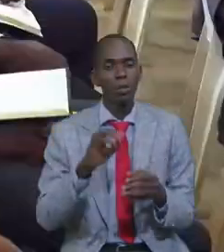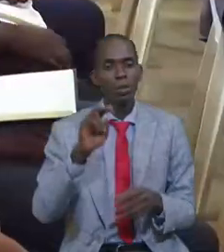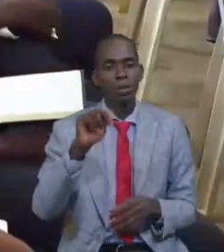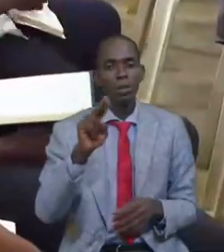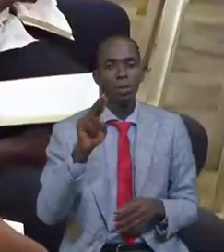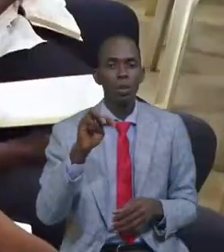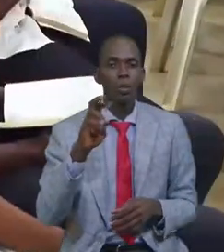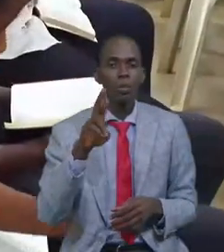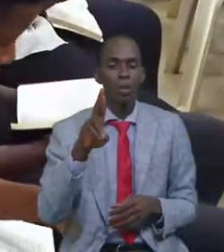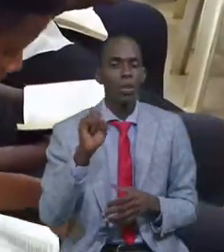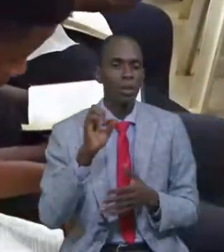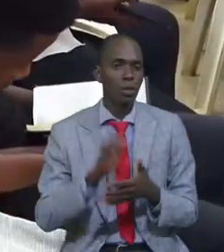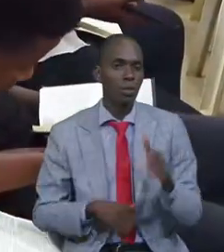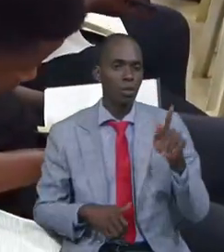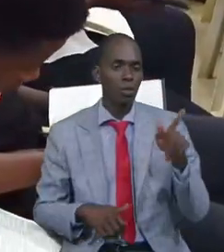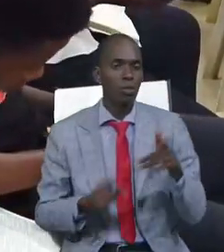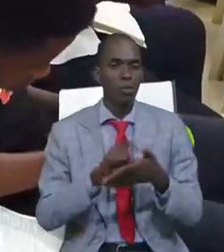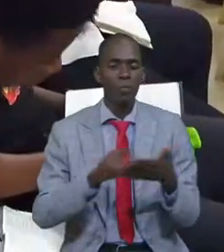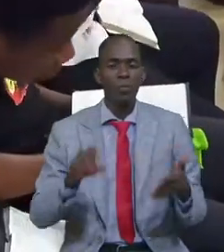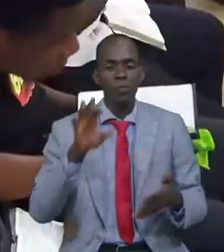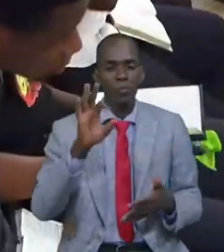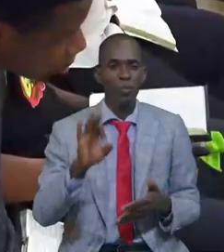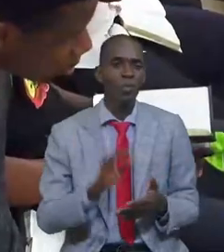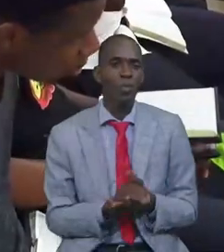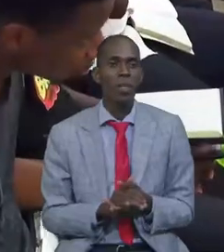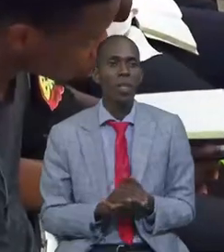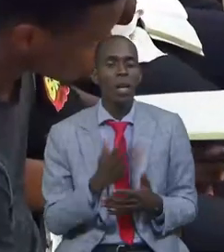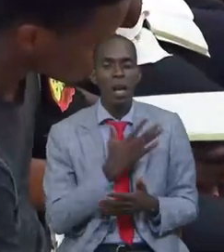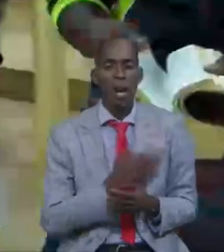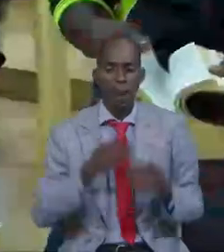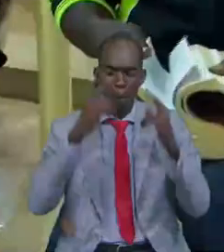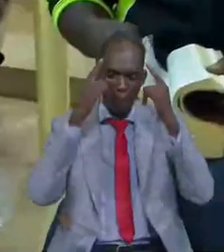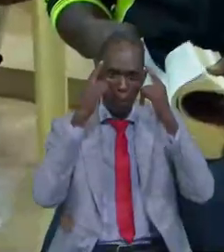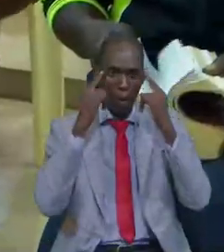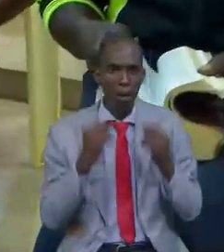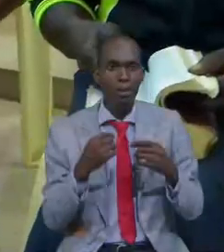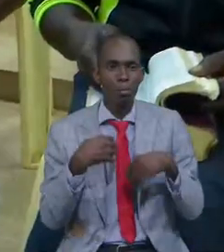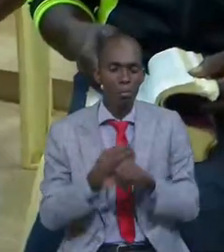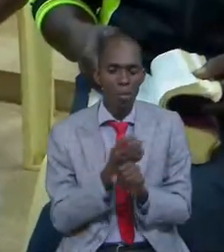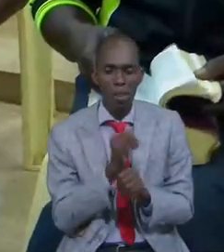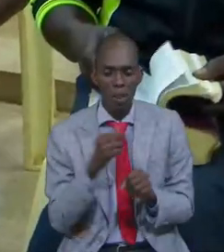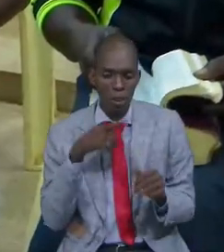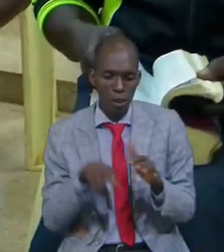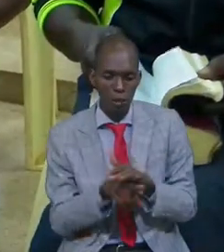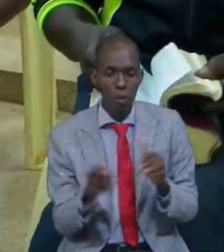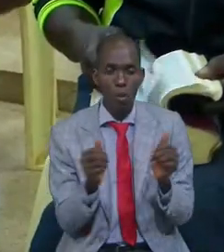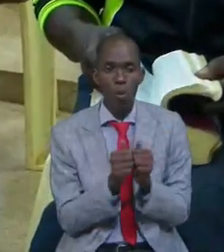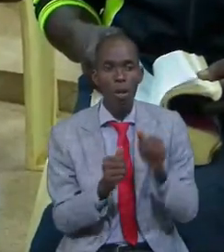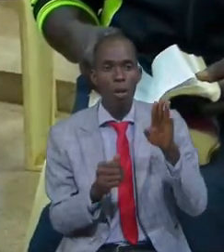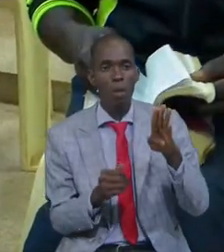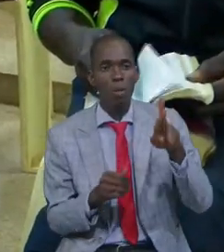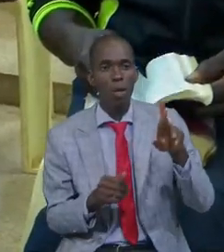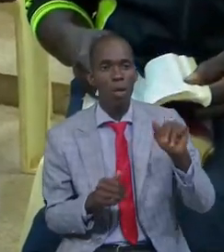21? It says in verse 9, it says, and Moses made a serpent of brass, and he put it upon a